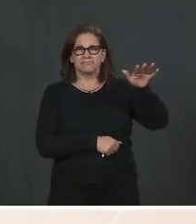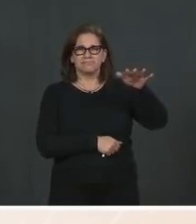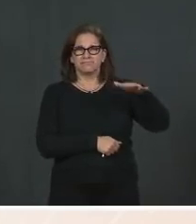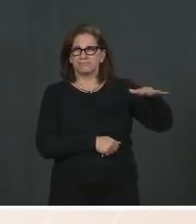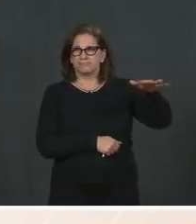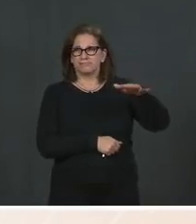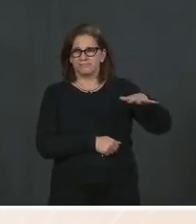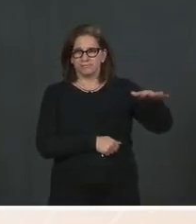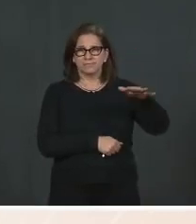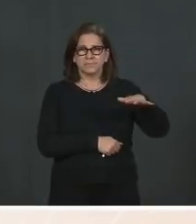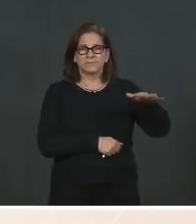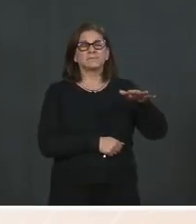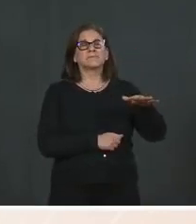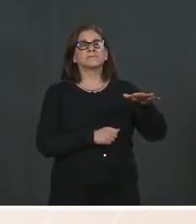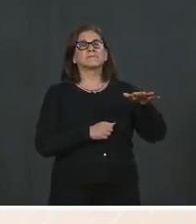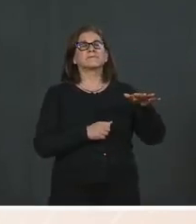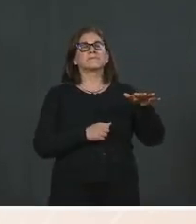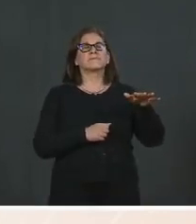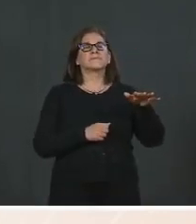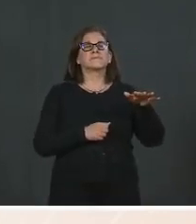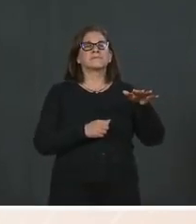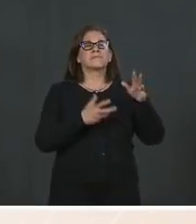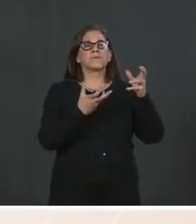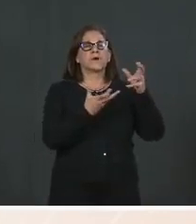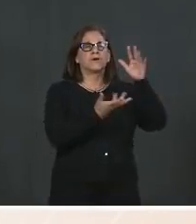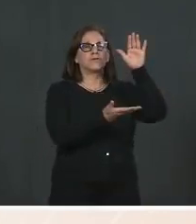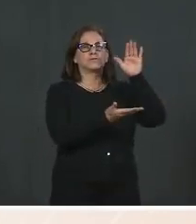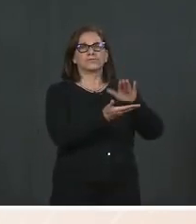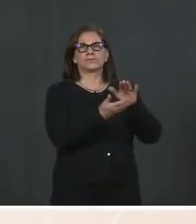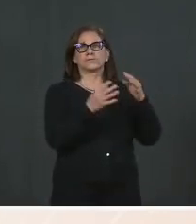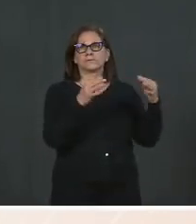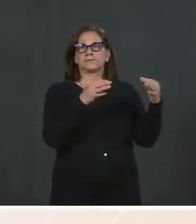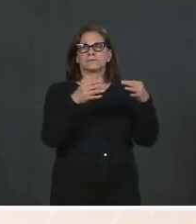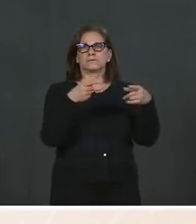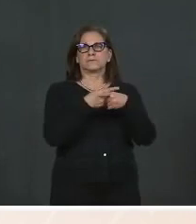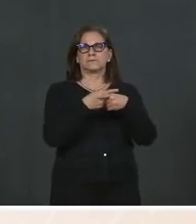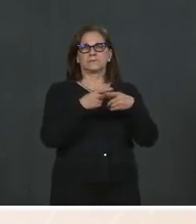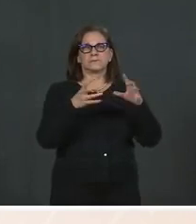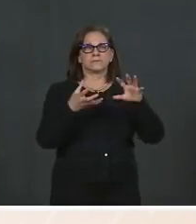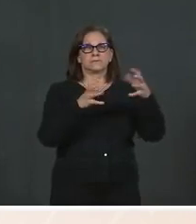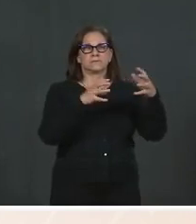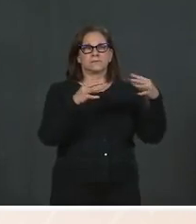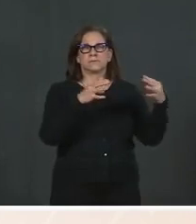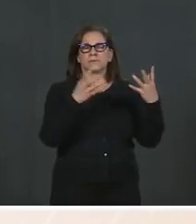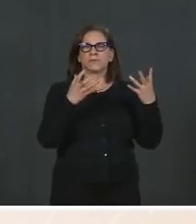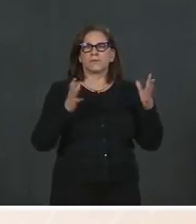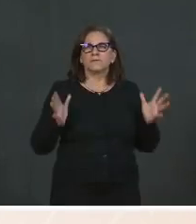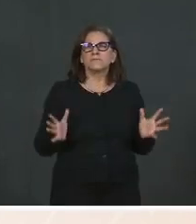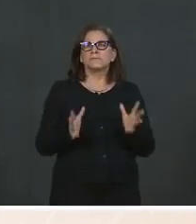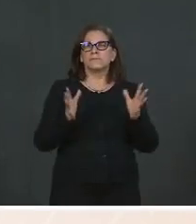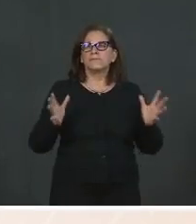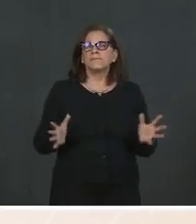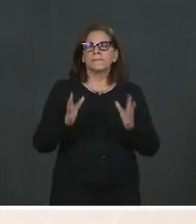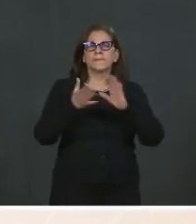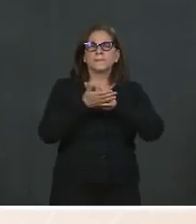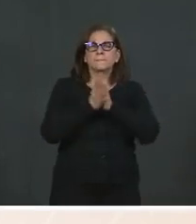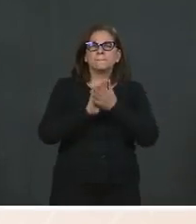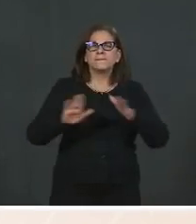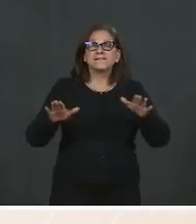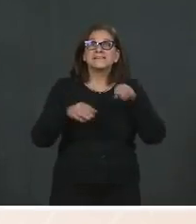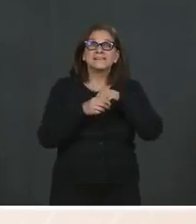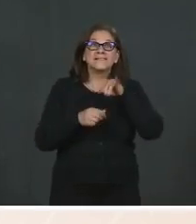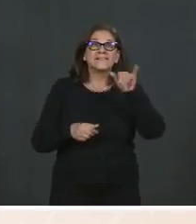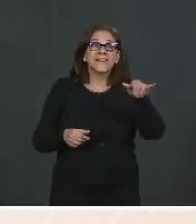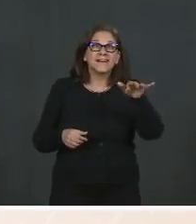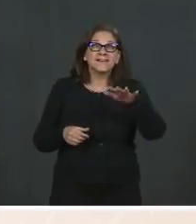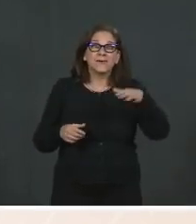important step in de-escalating the conflict and restoring regional peace and stability. We hope both governments will make good on this commitment on the ground